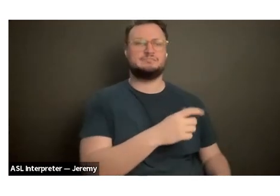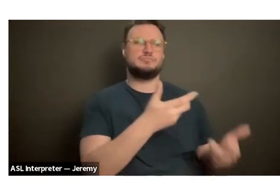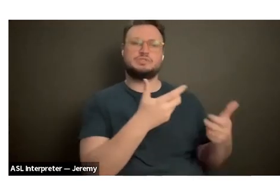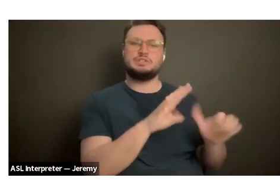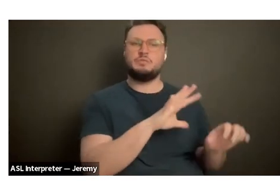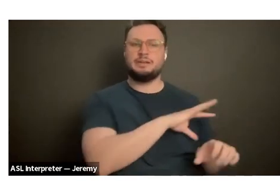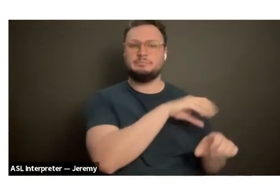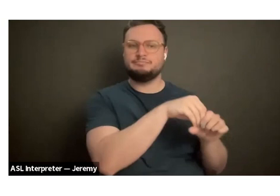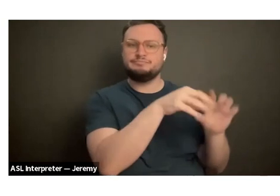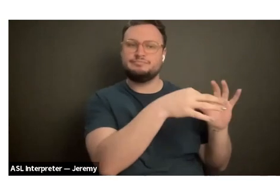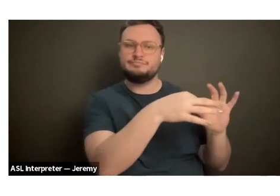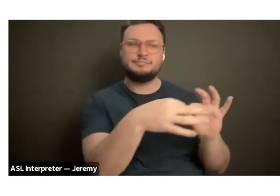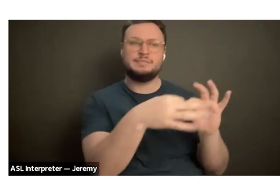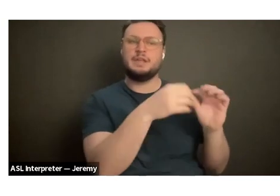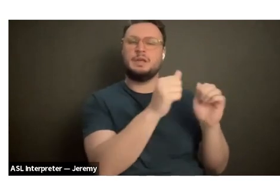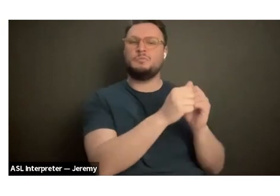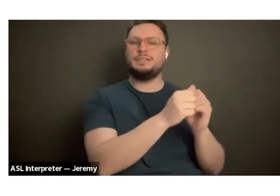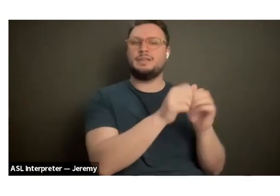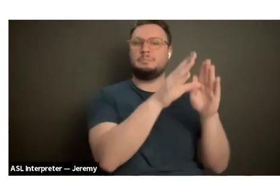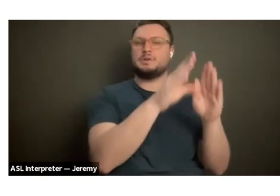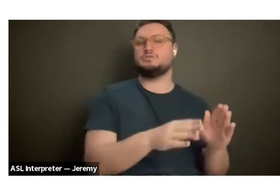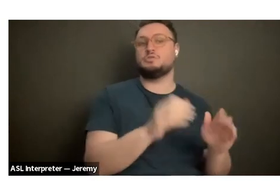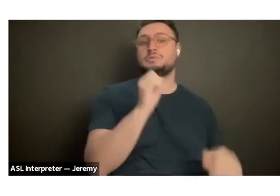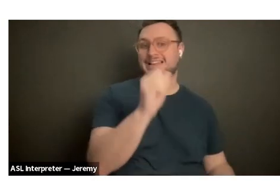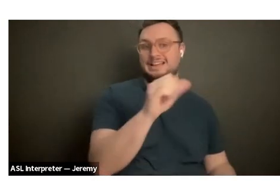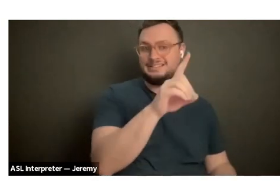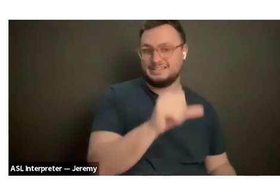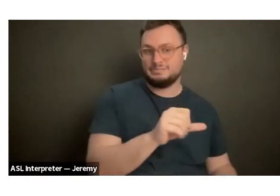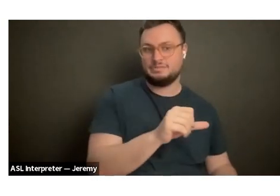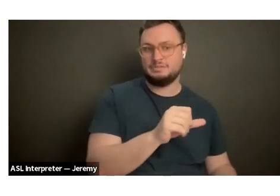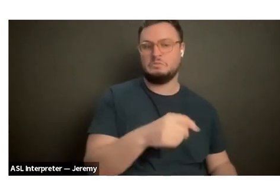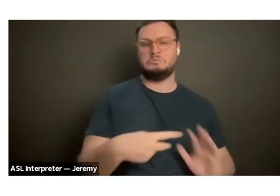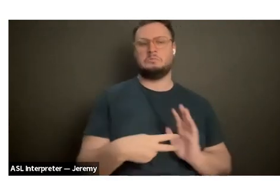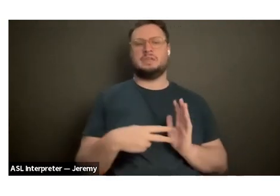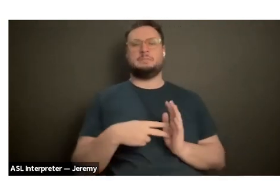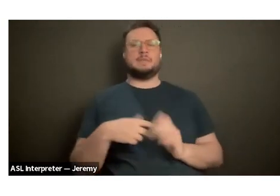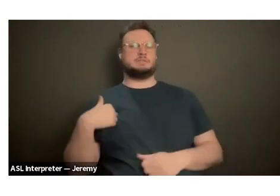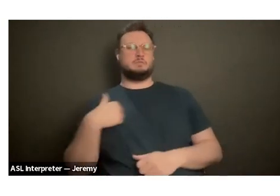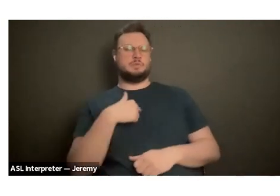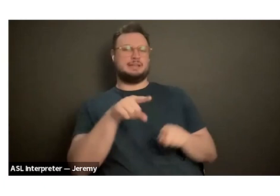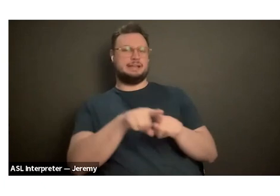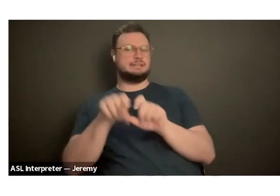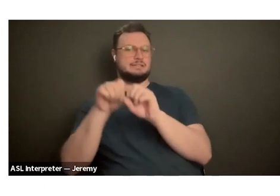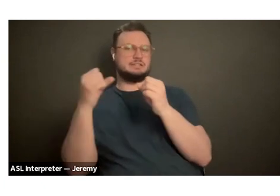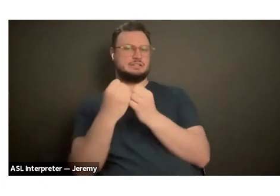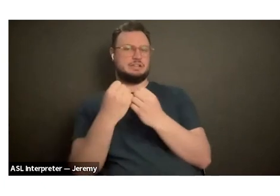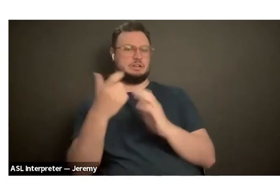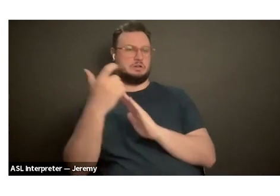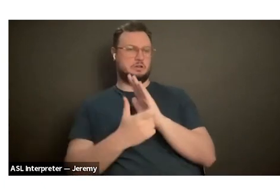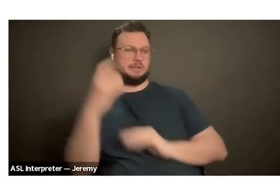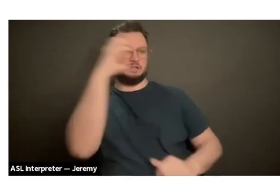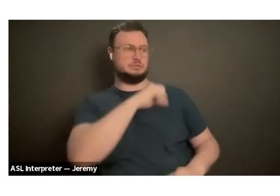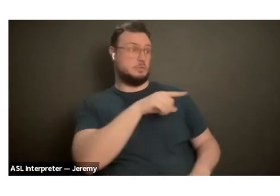person is suggesting that disabled people are automatically excluded from a full range of